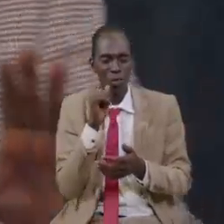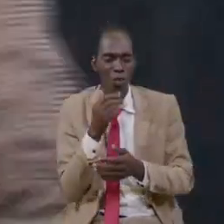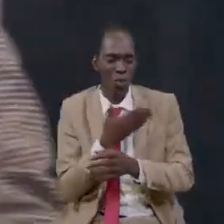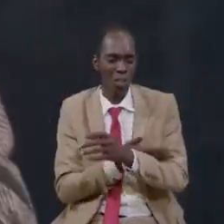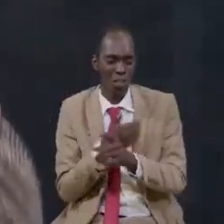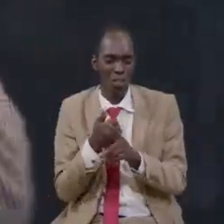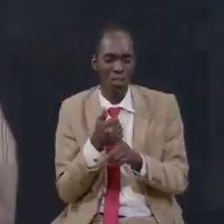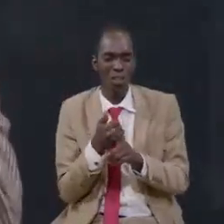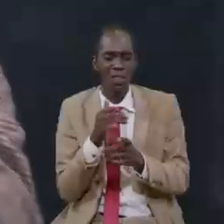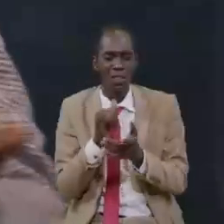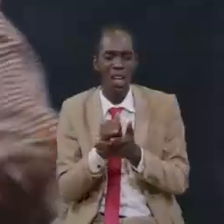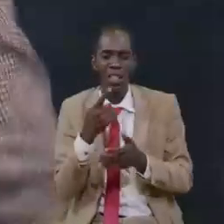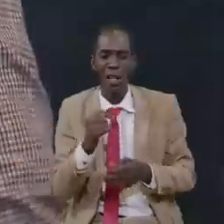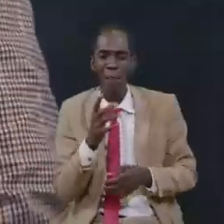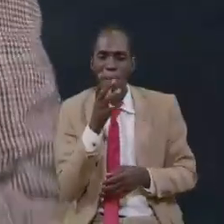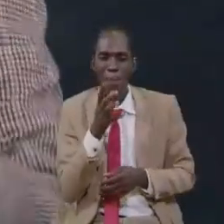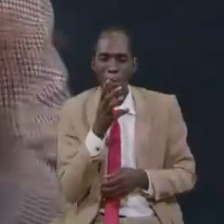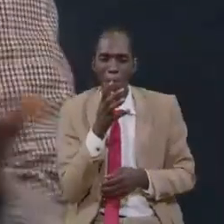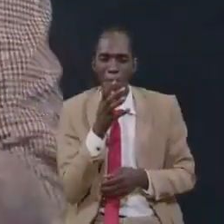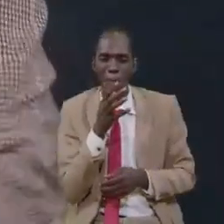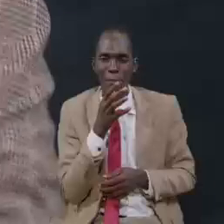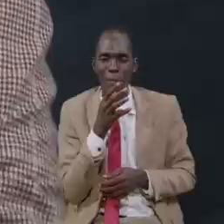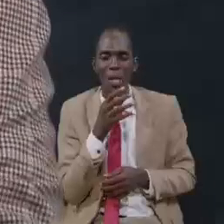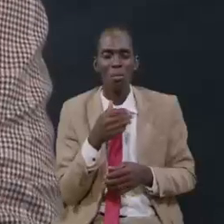mother made herself